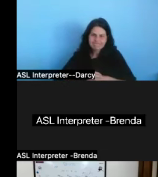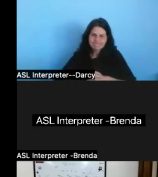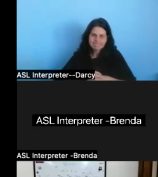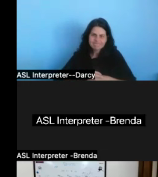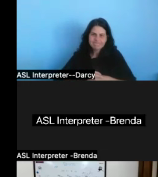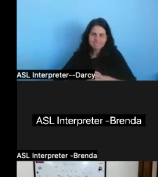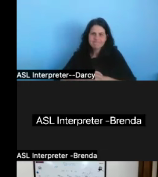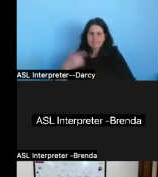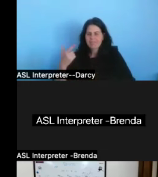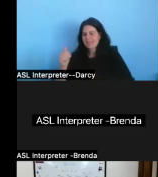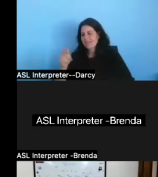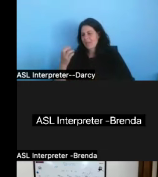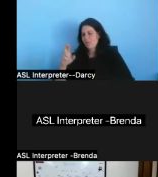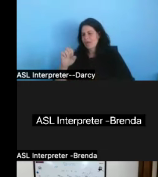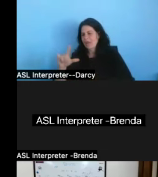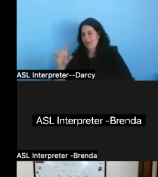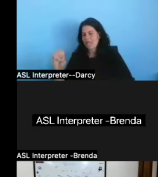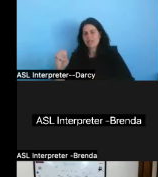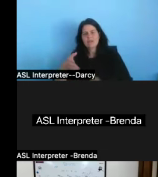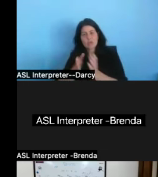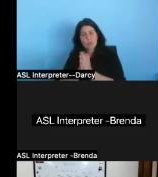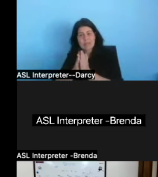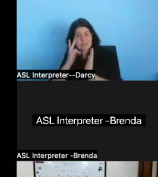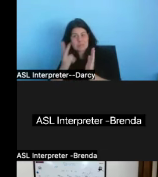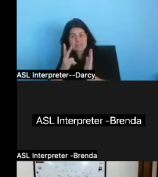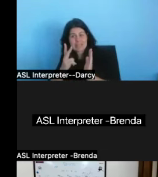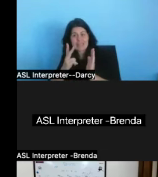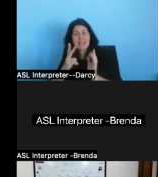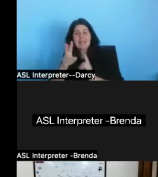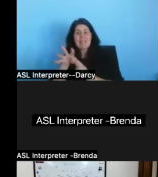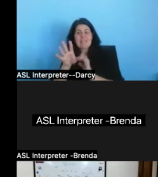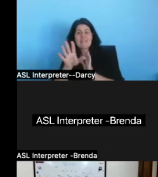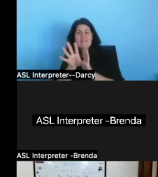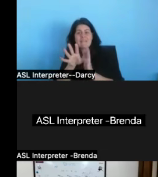Gabrielle, we have a request in the chat to see your video of you jumping. I'm just kidding.